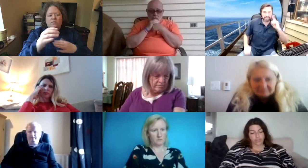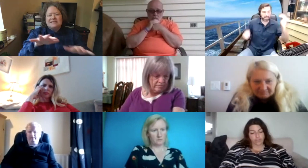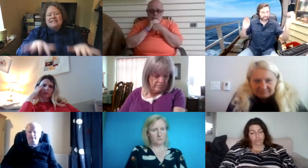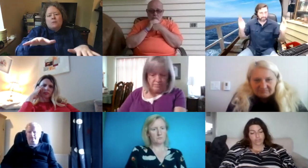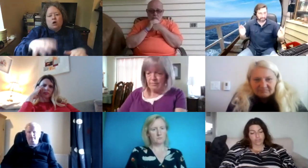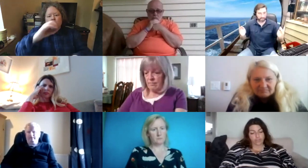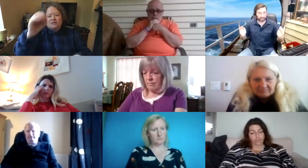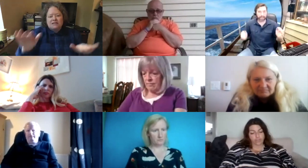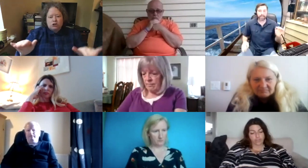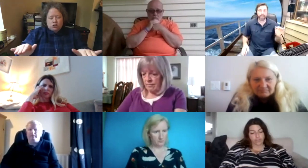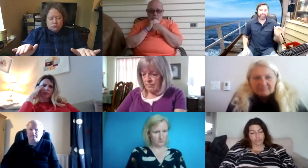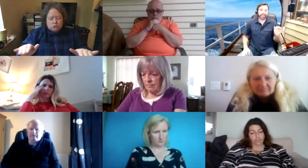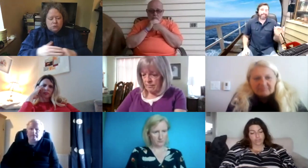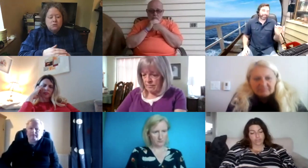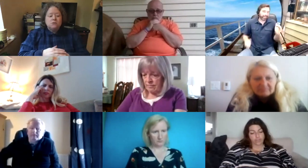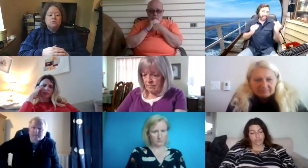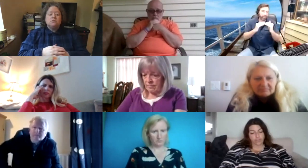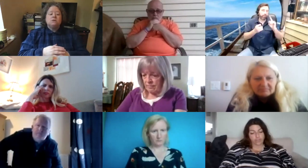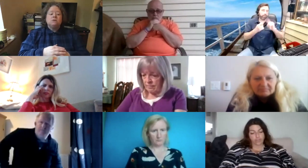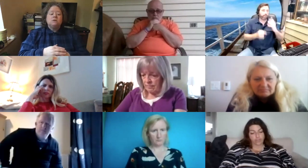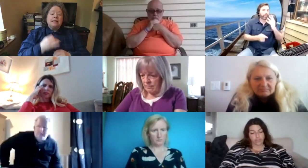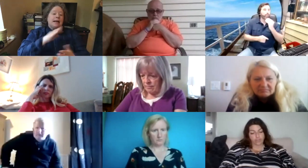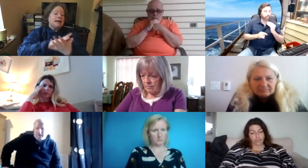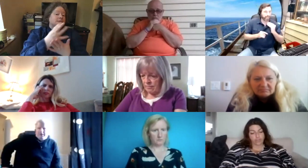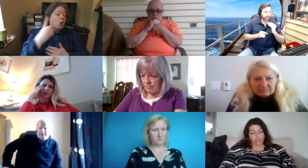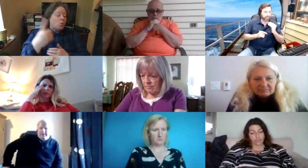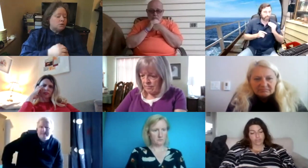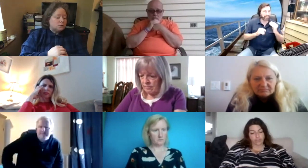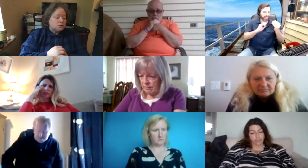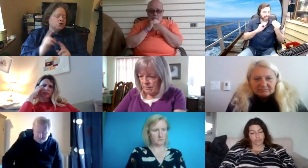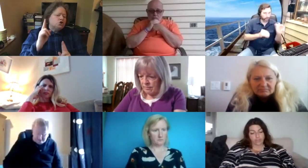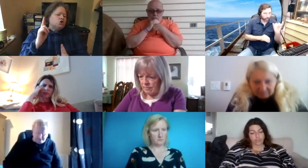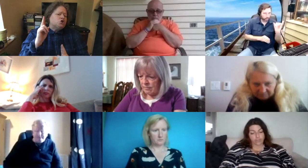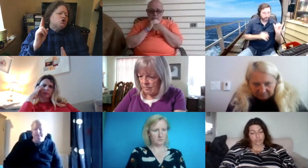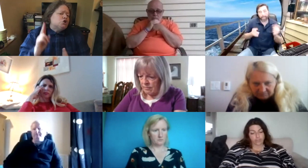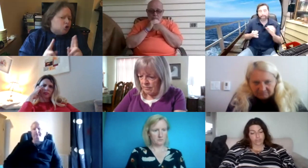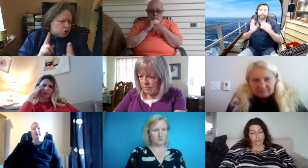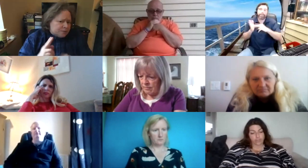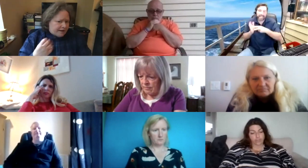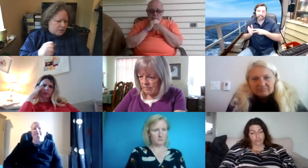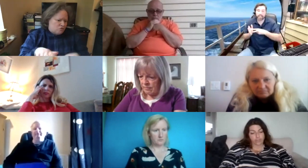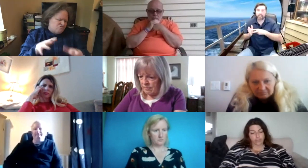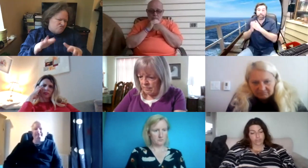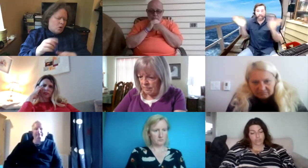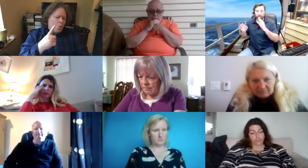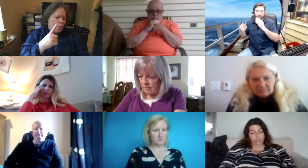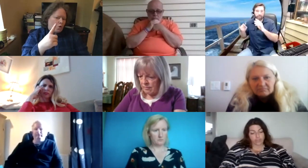the Jewish population. So we are looking at similar percentages. In